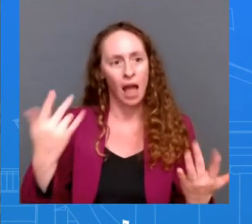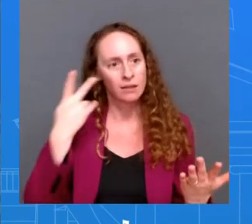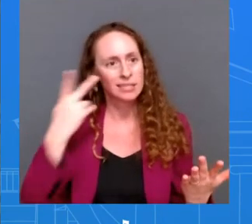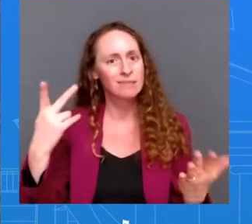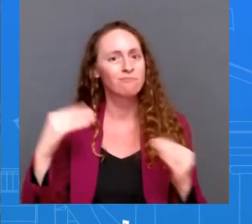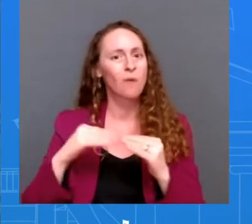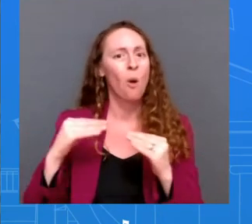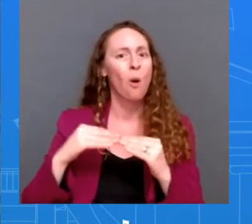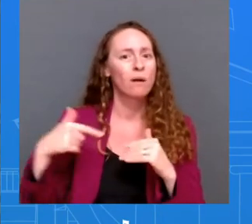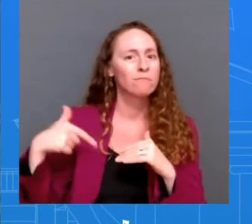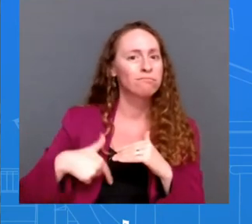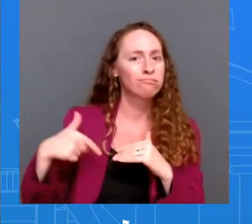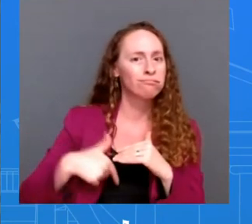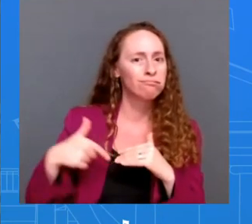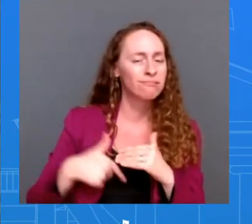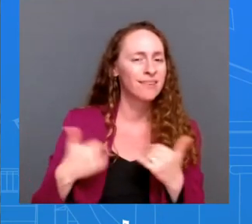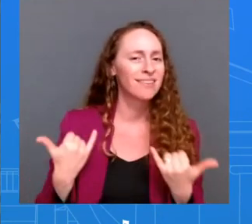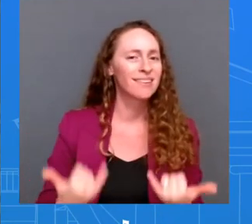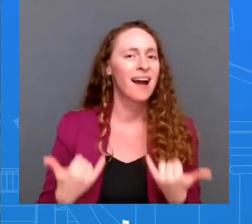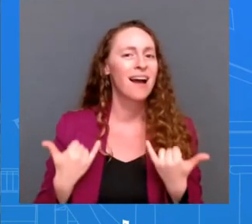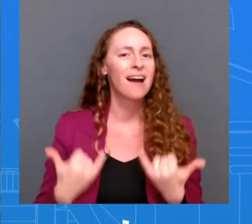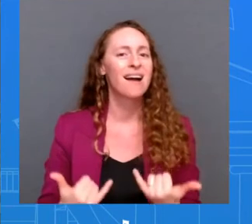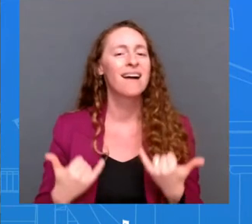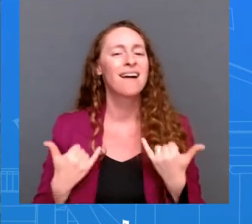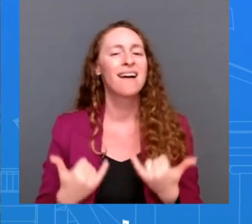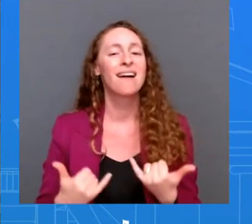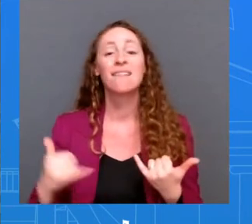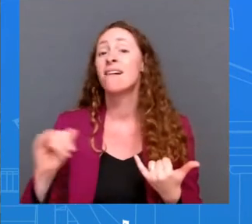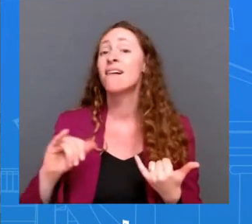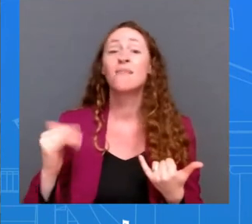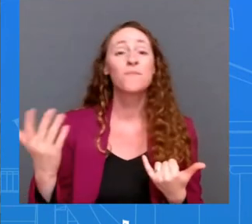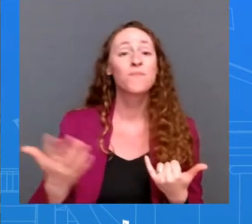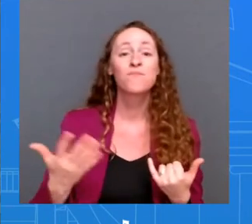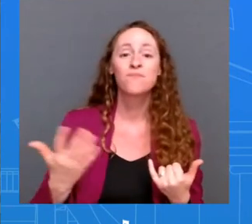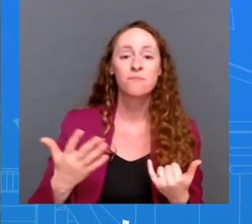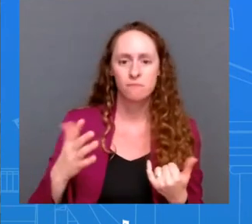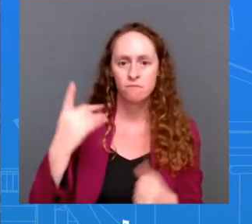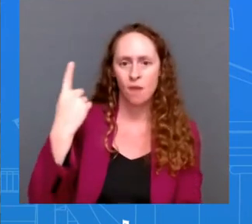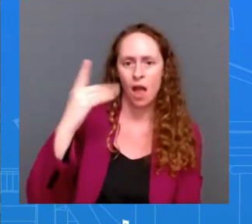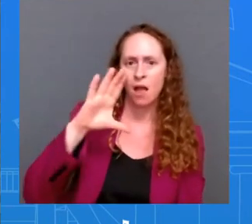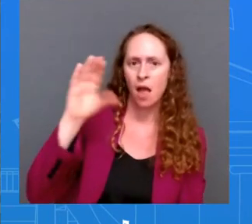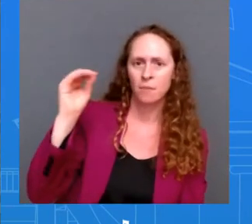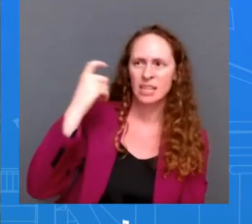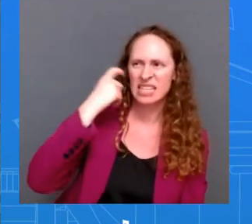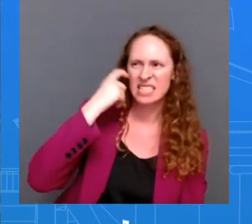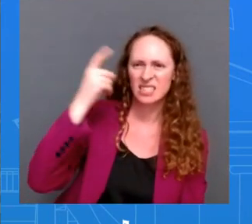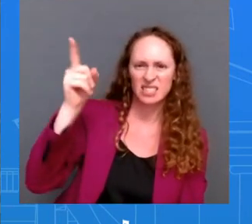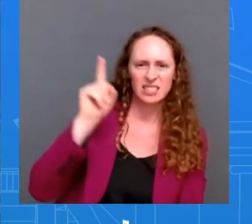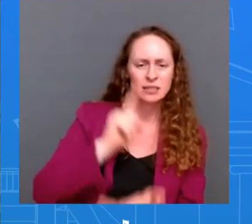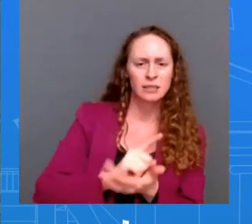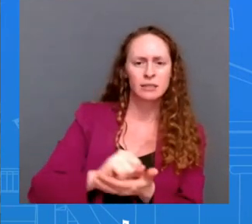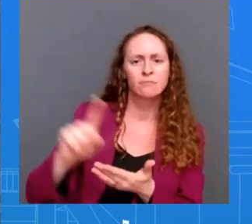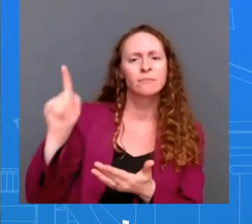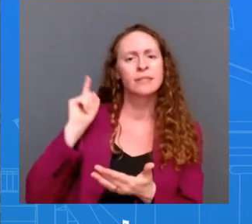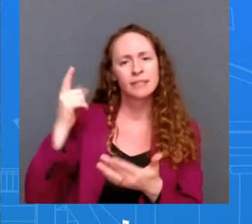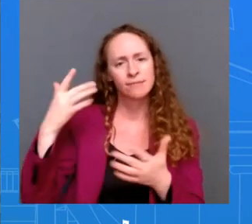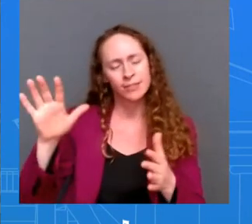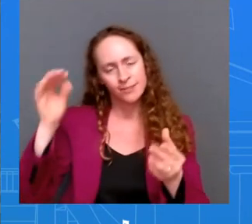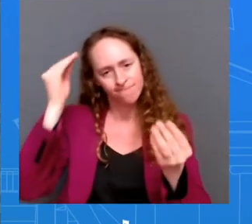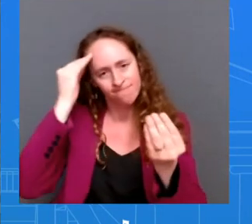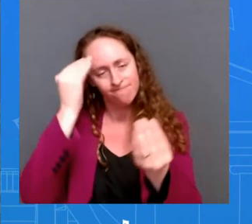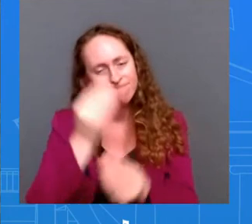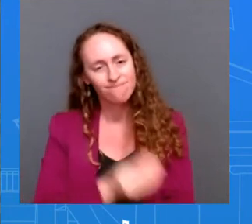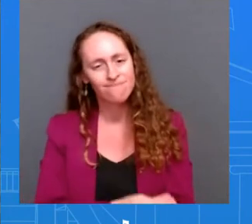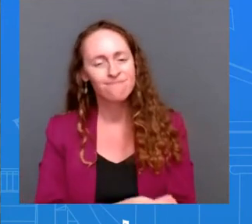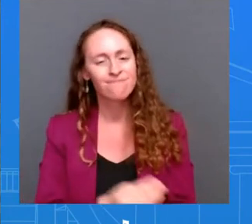examples. After discussions with the Department of Energy, one company just last week announced that they are bringing back refining capacity